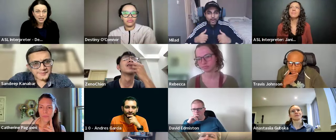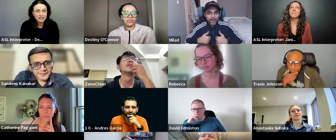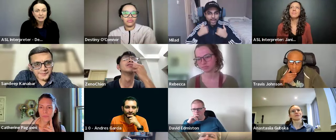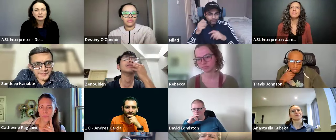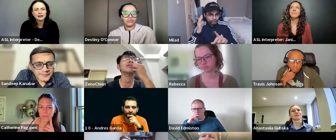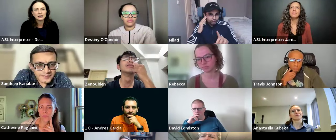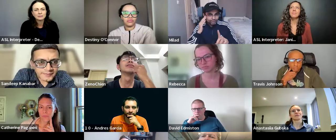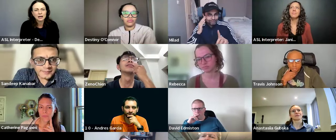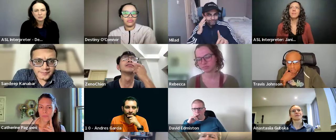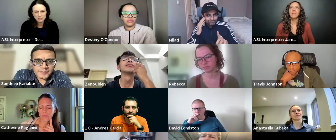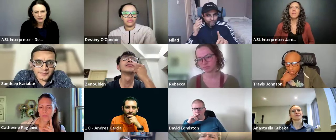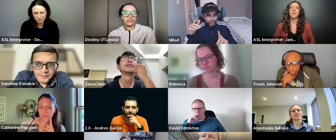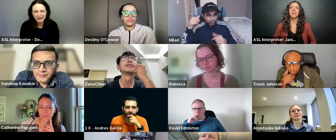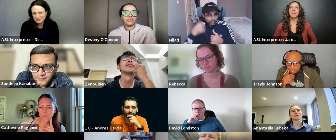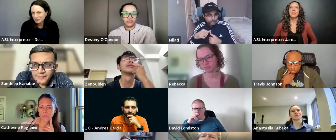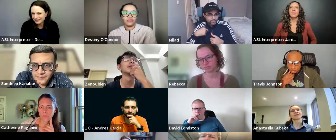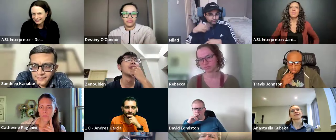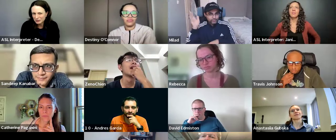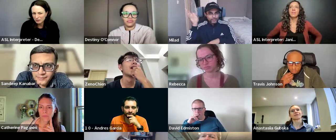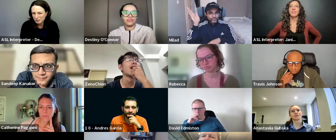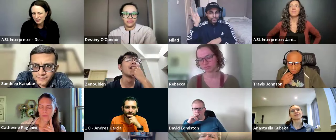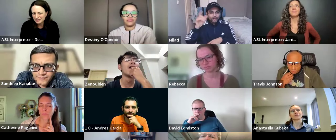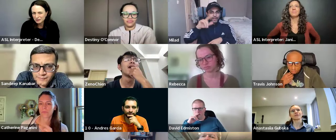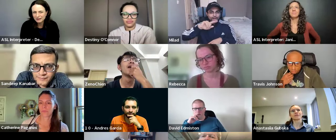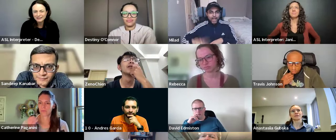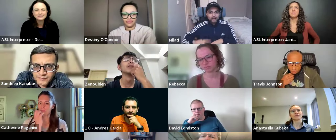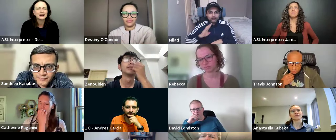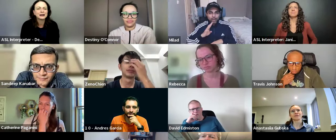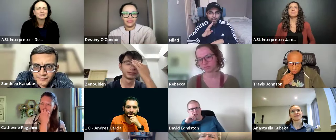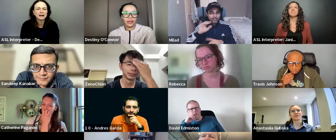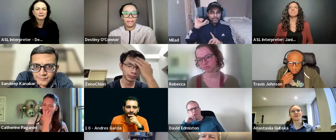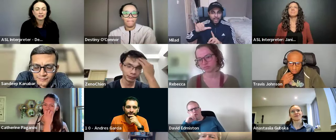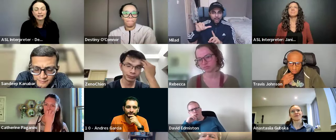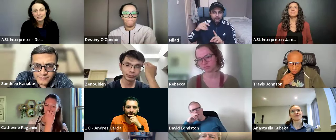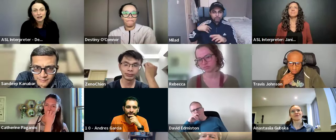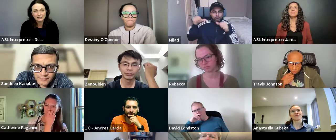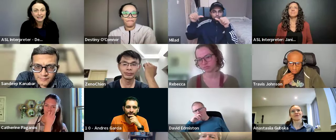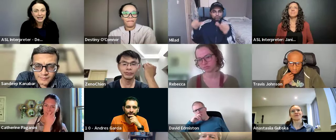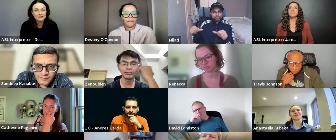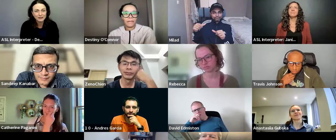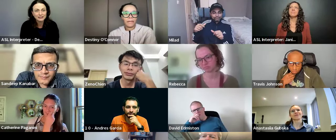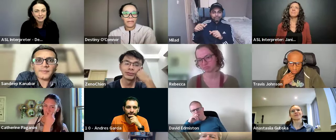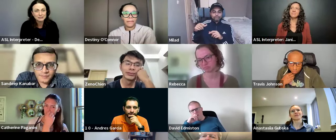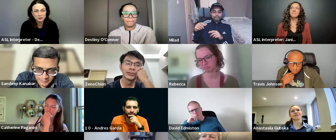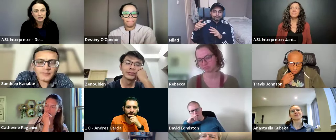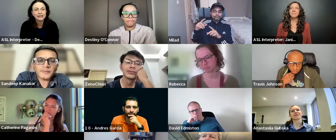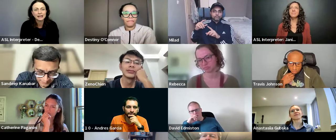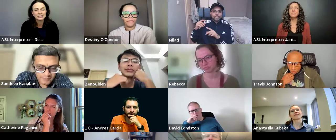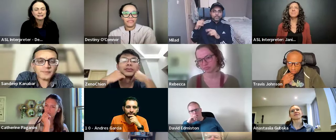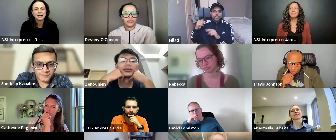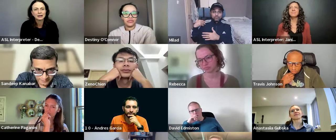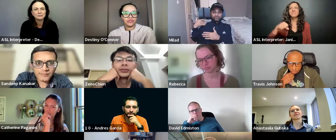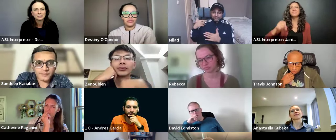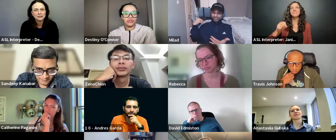accessibility, and I was telling a real life story. You all remember that story, right? About the lightning talk that I gave on